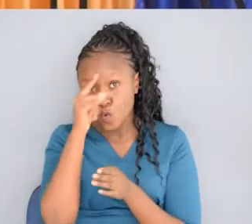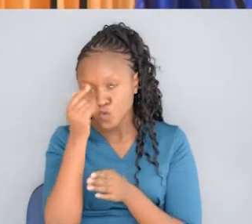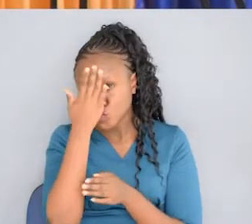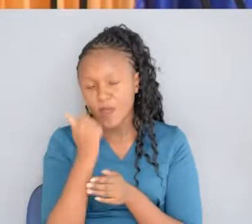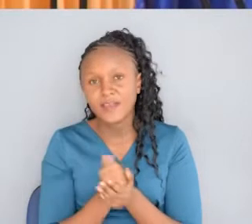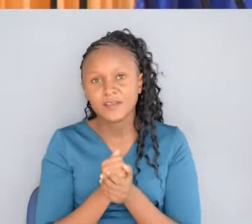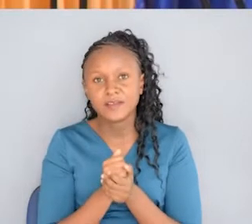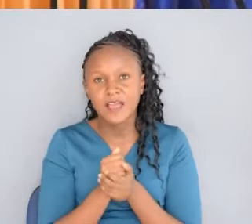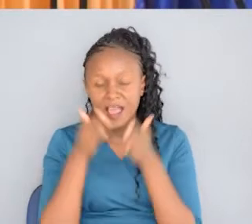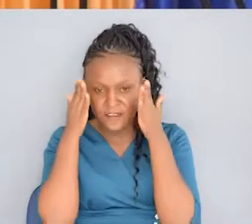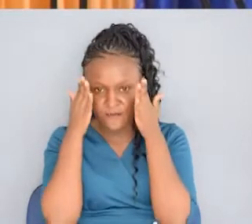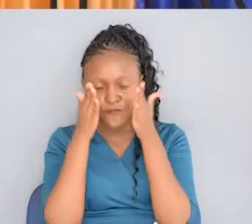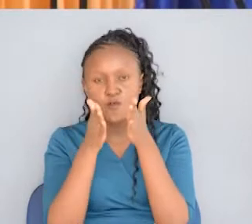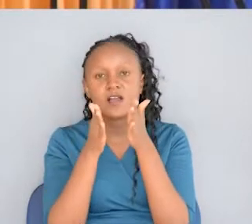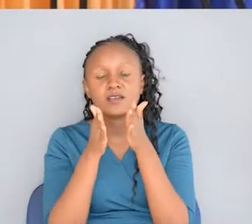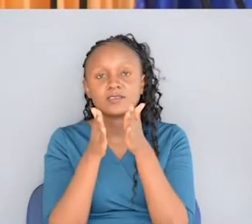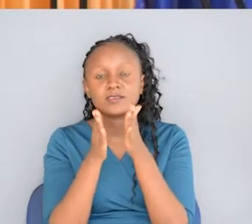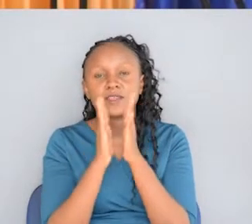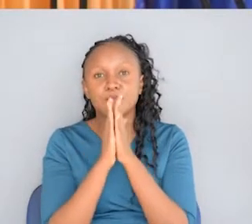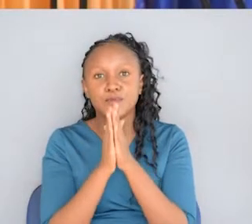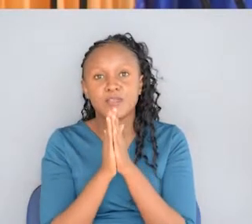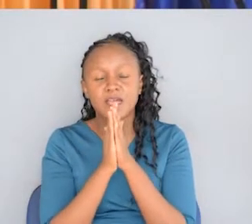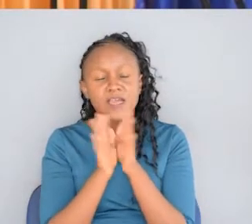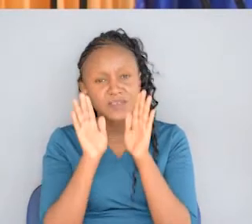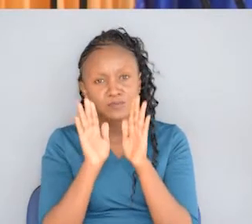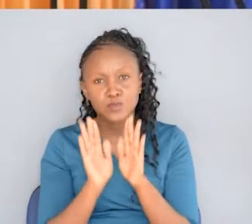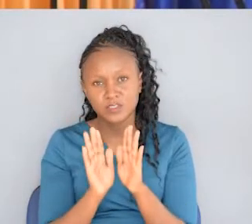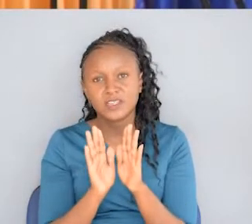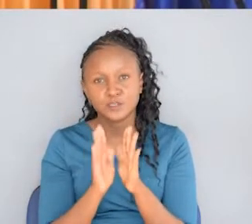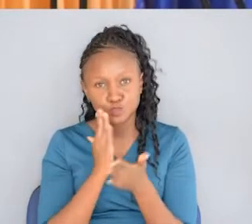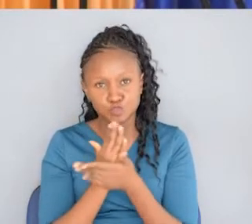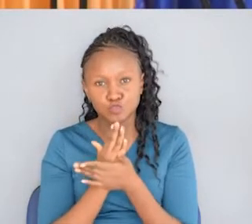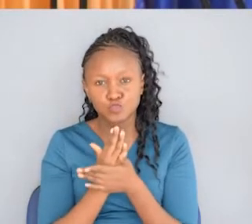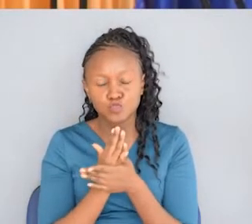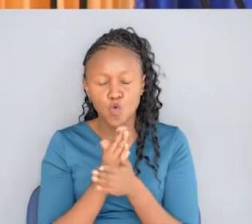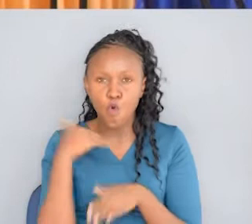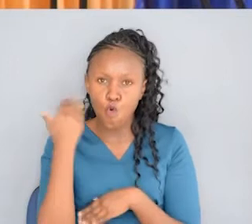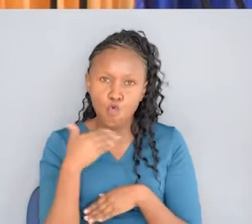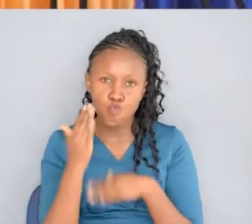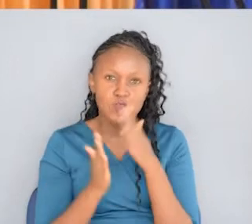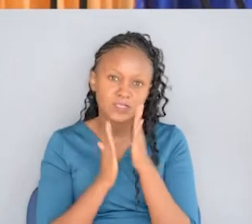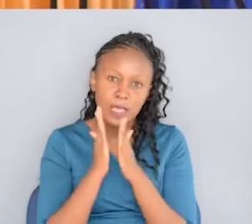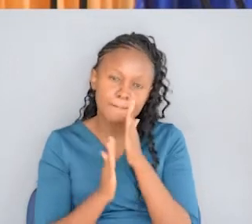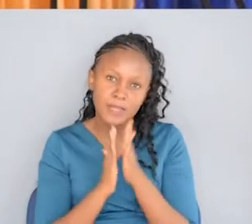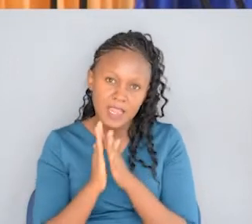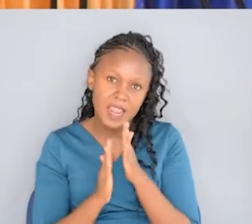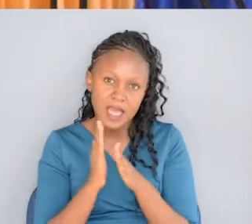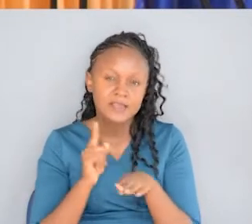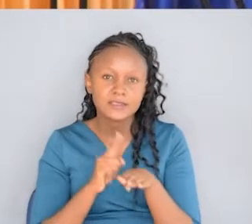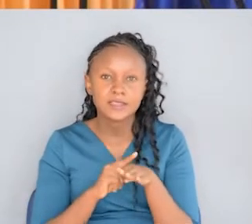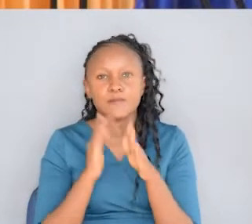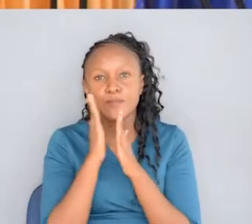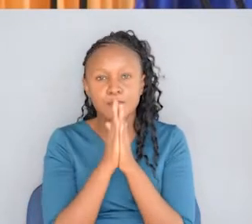prayer. And therefore, it's important that we plan and schedule times of prayer because they are